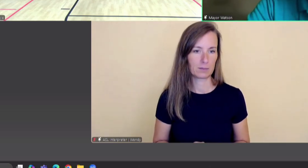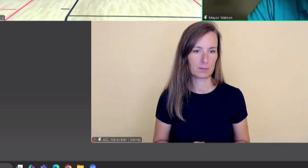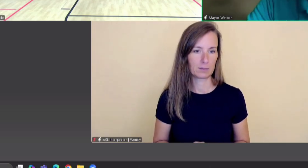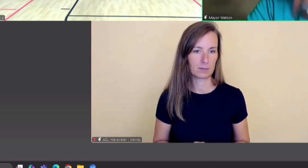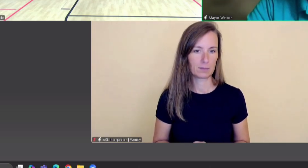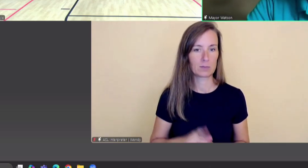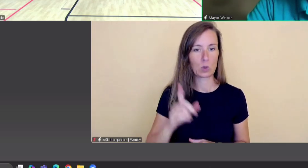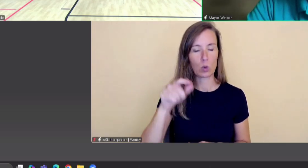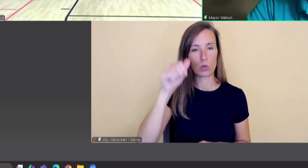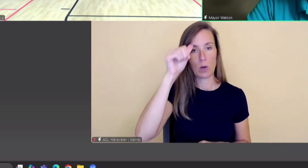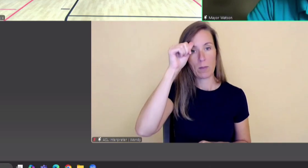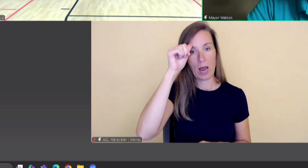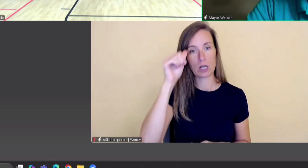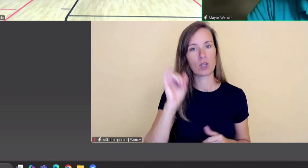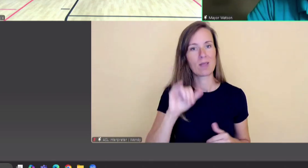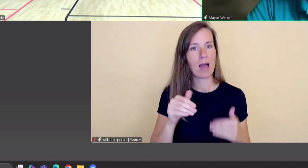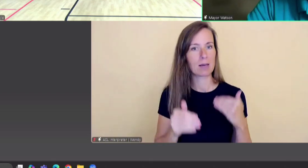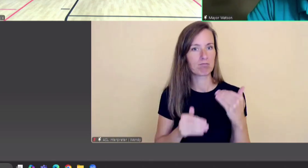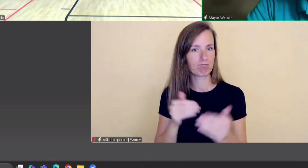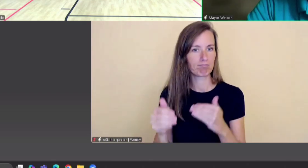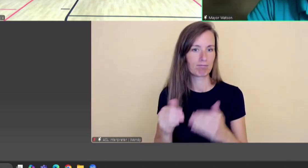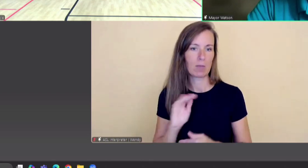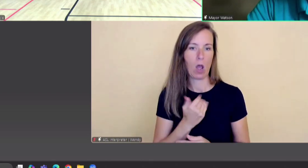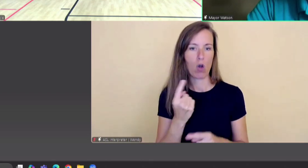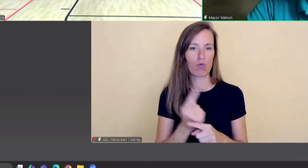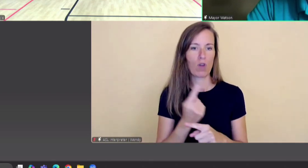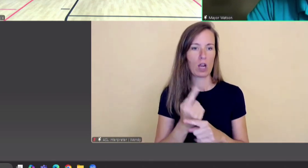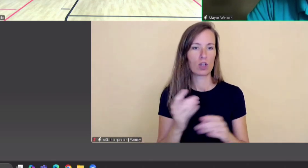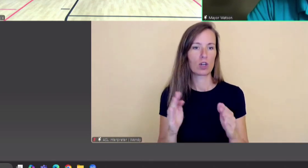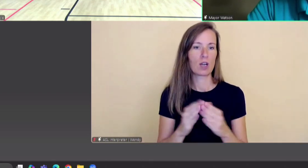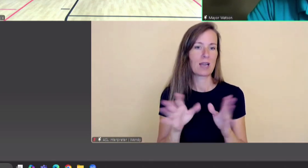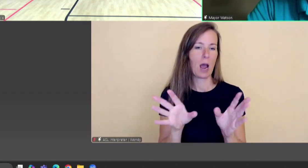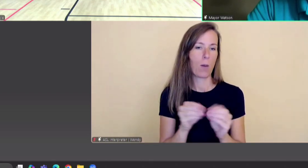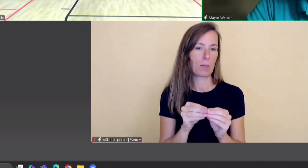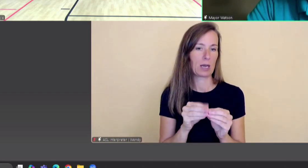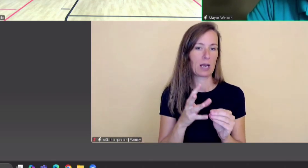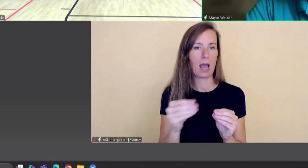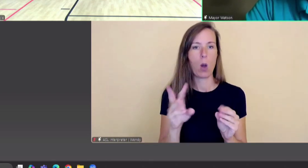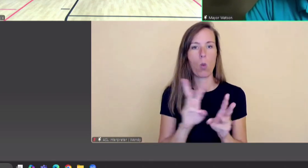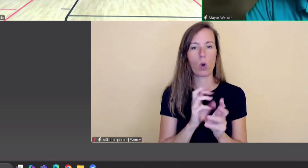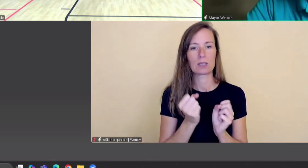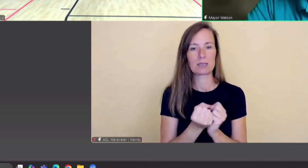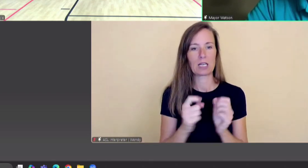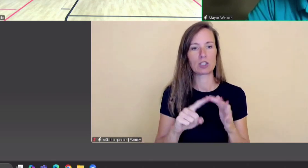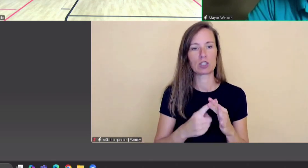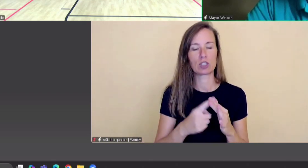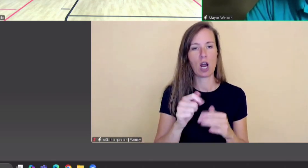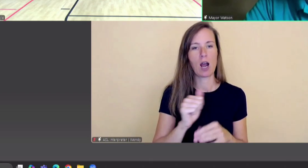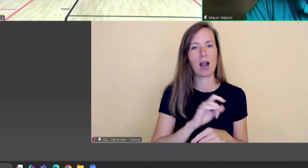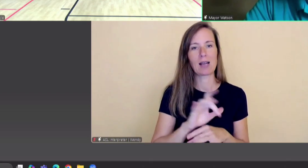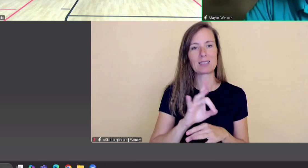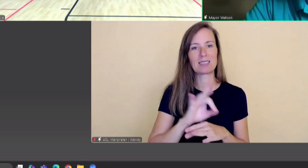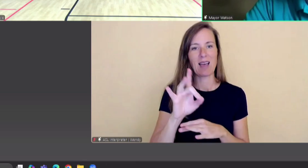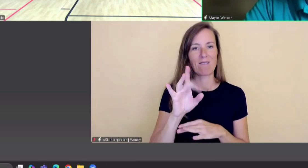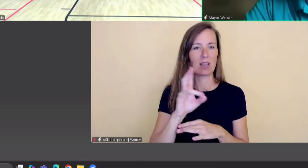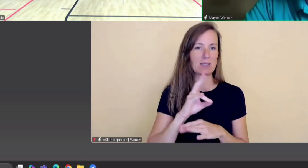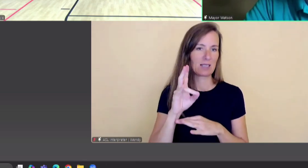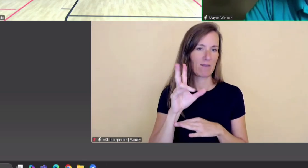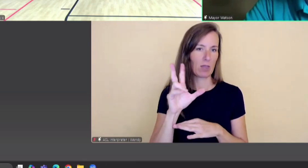going forward, our regular town meeting and work sessions start at 7:30, beginning